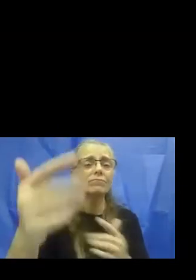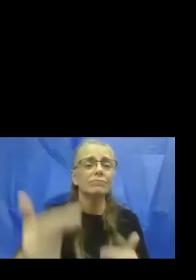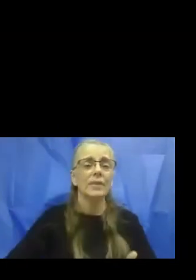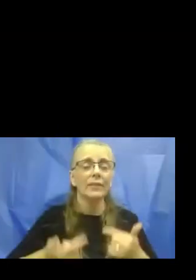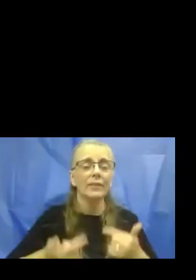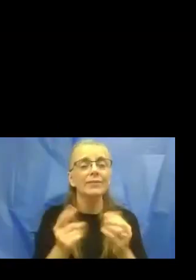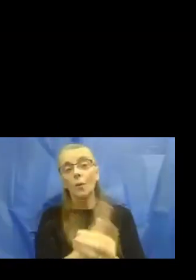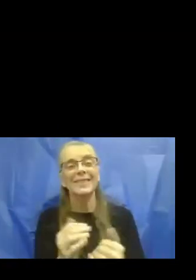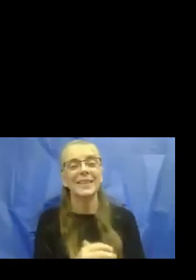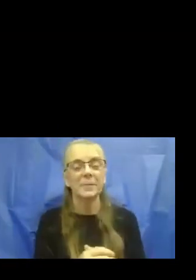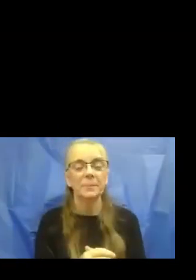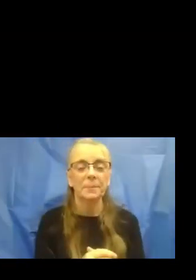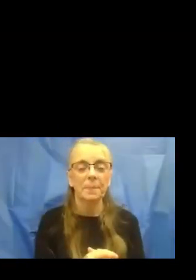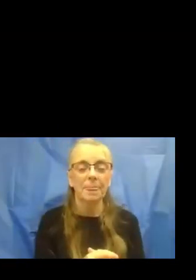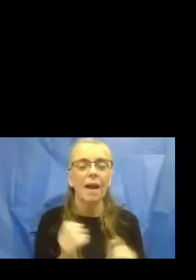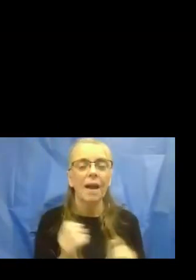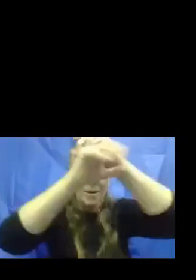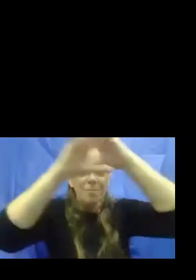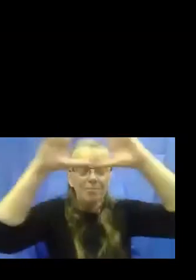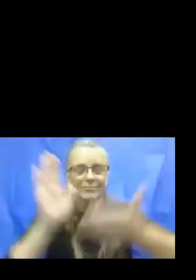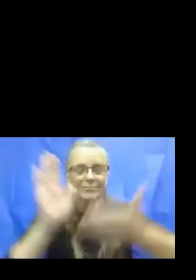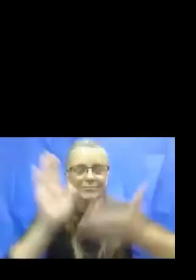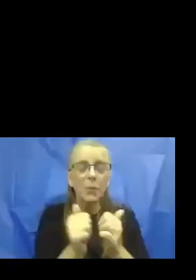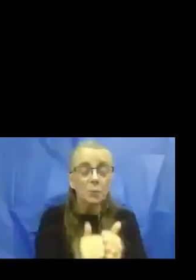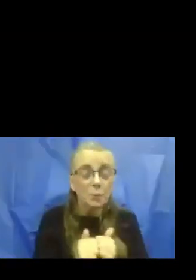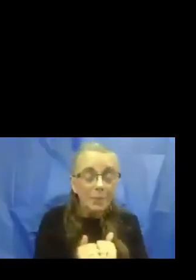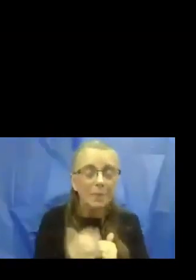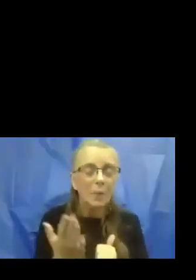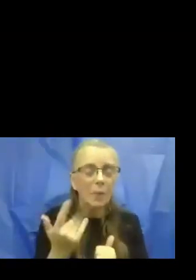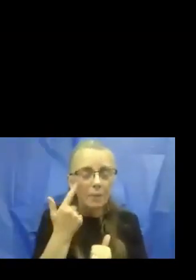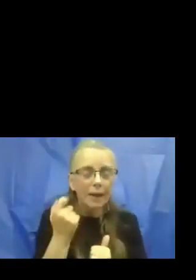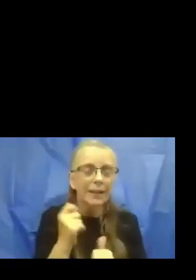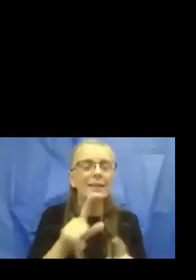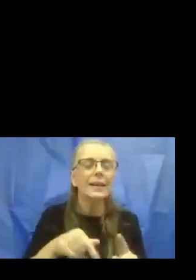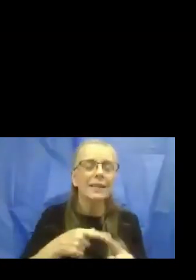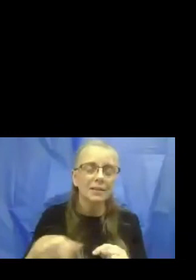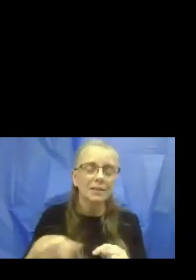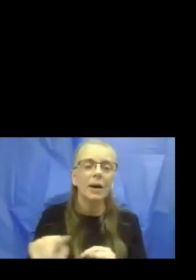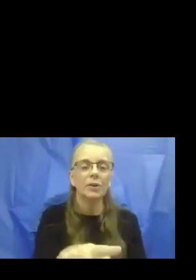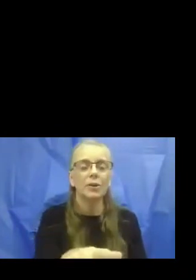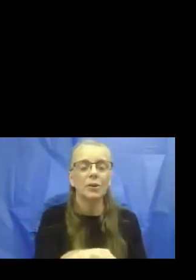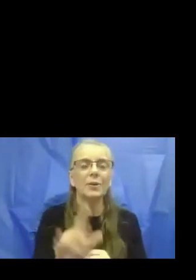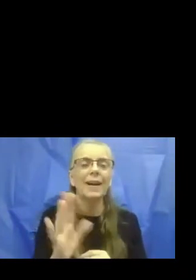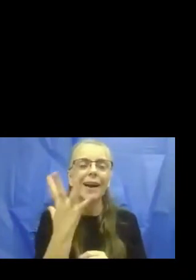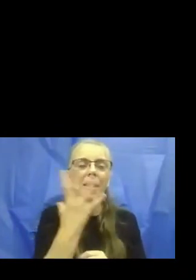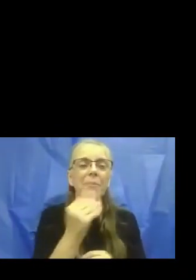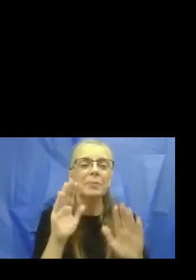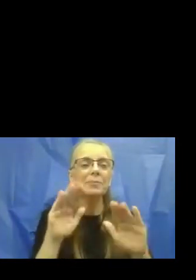is about you and those beautiful children that you helped bring into the world.